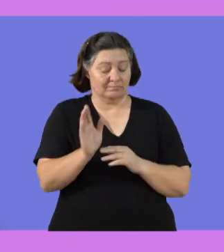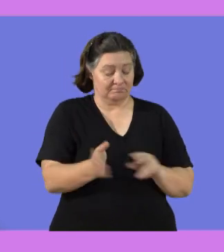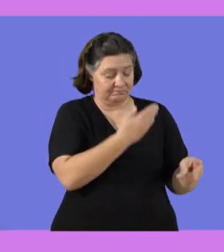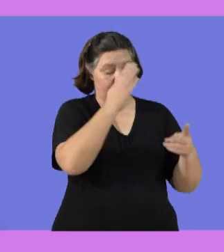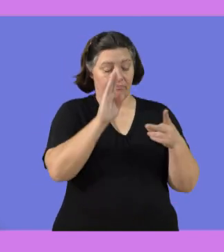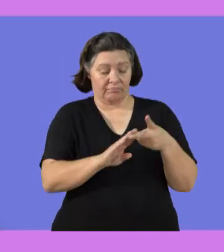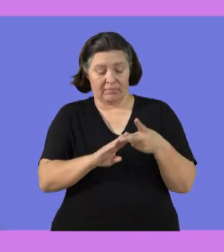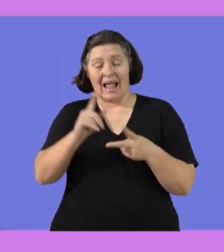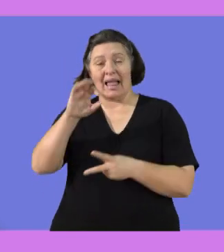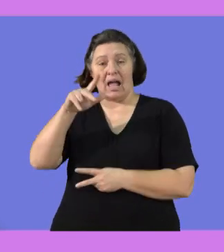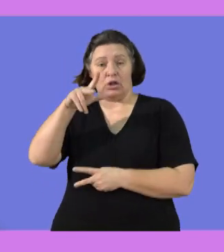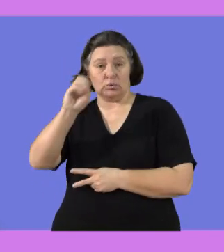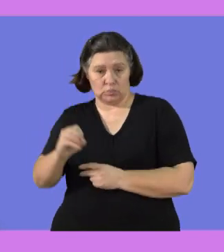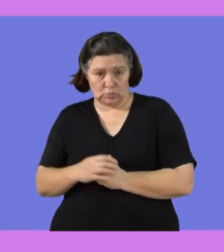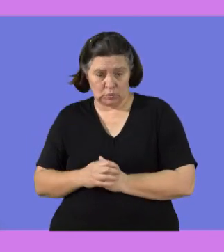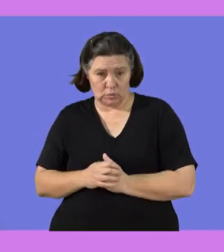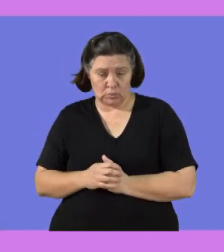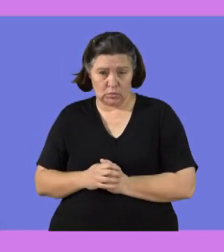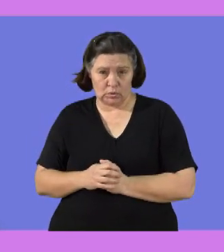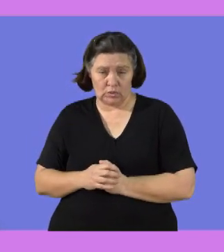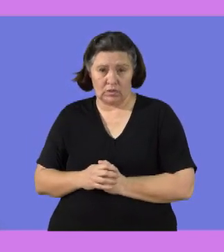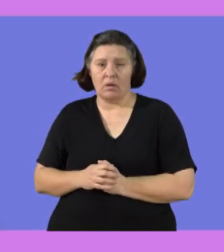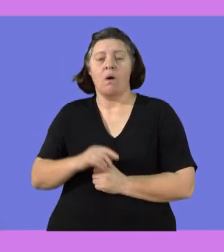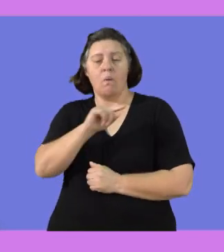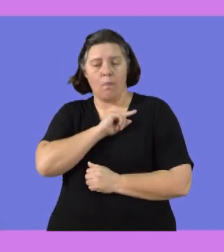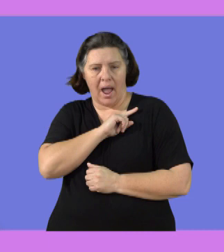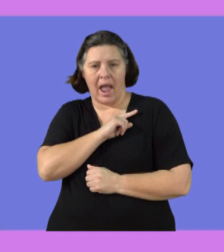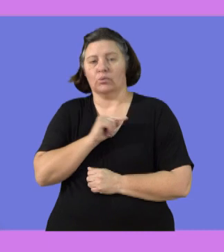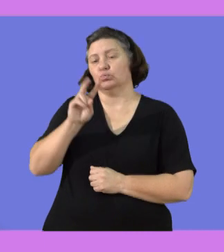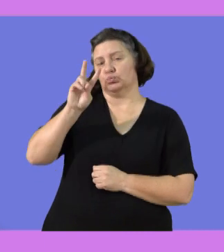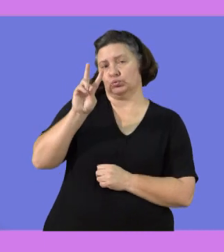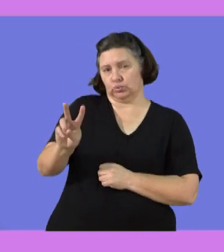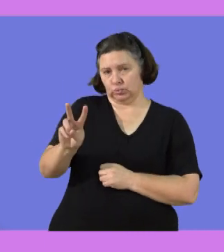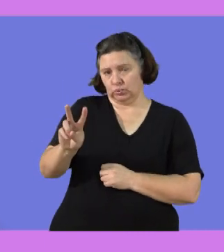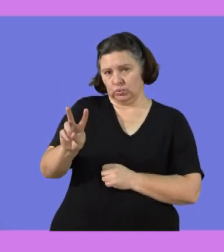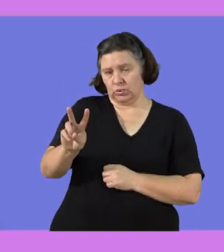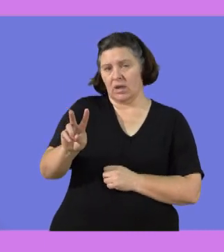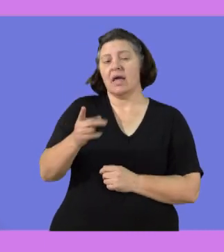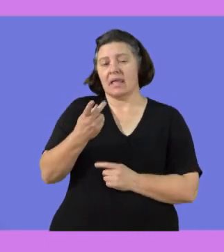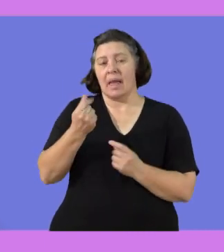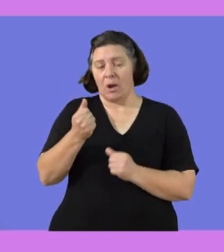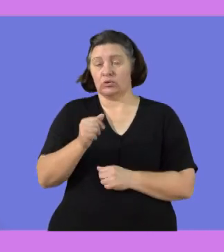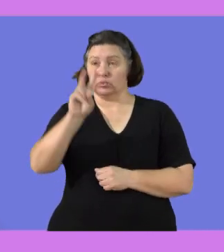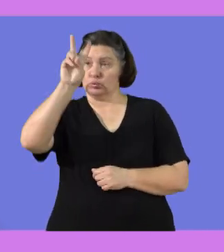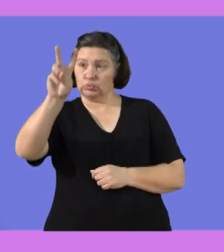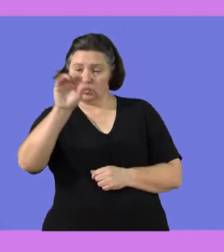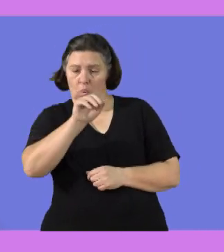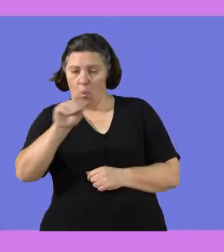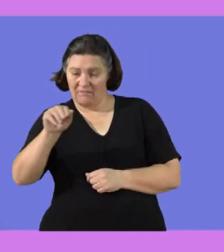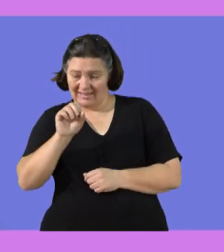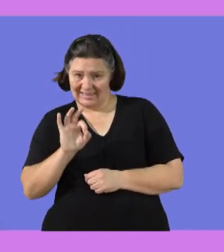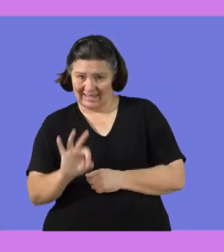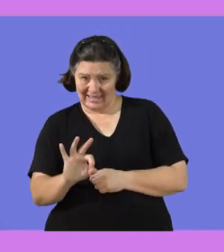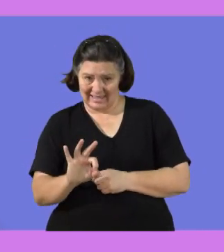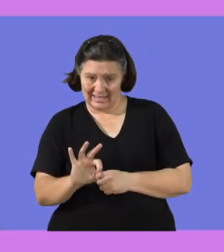now. Lerato will now, because her proportion is 2, the amount that Lerato will get will say